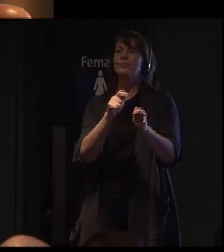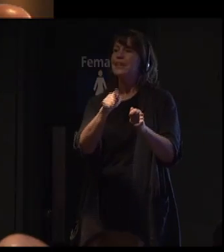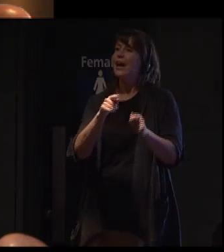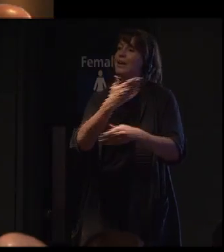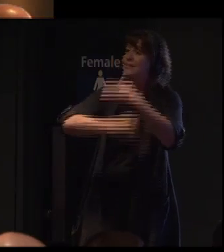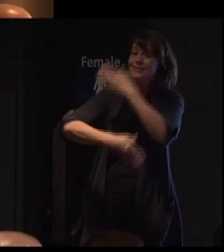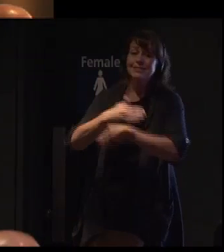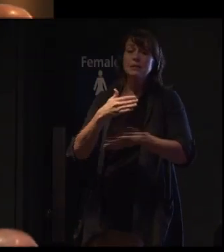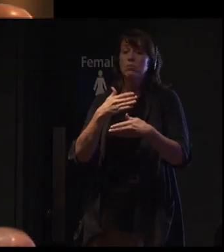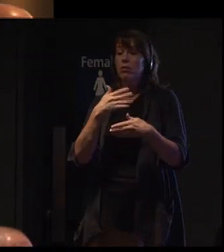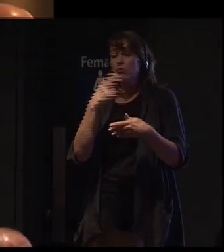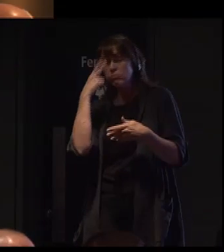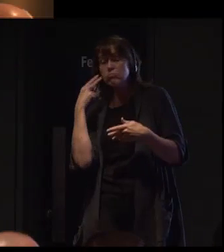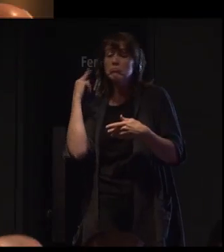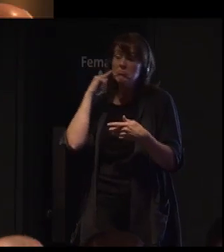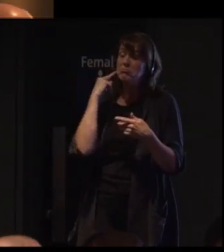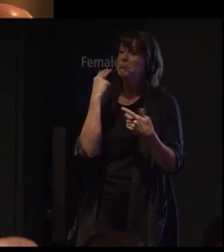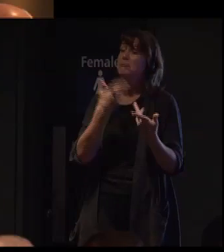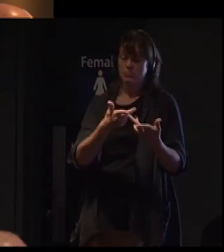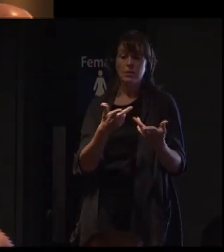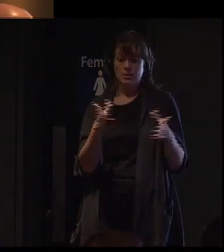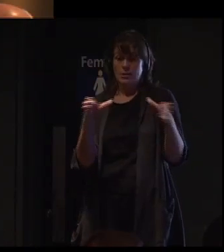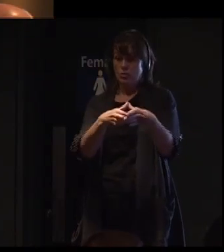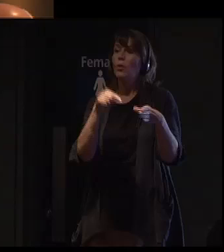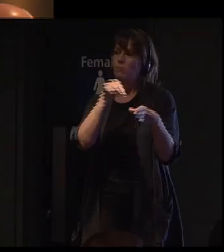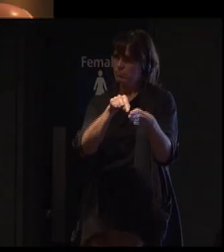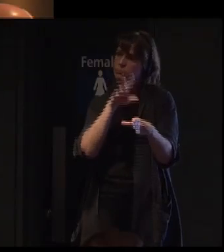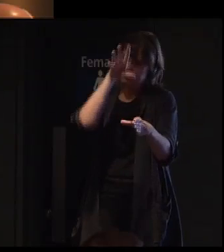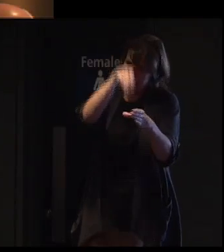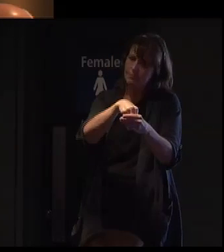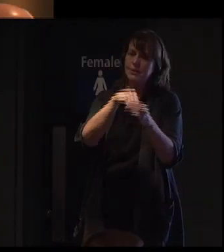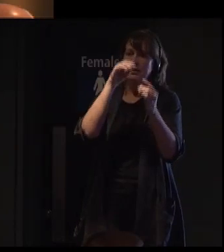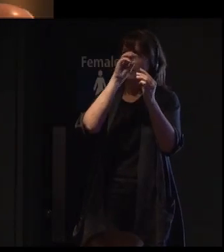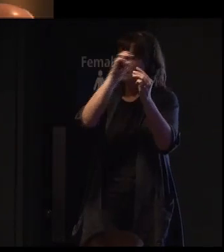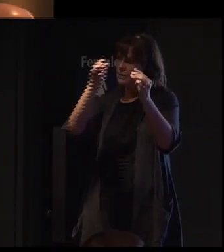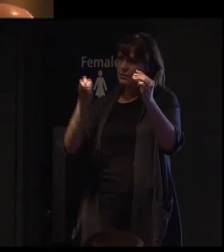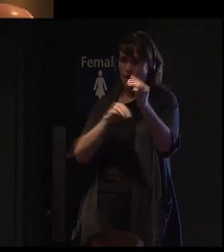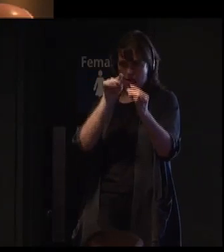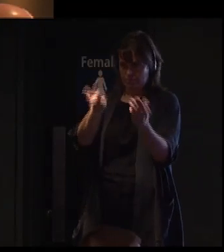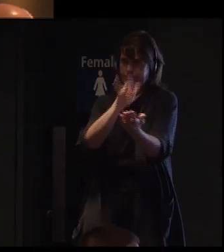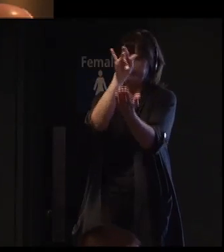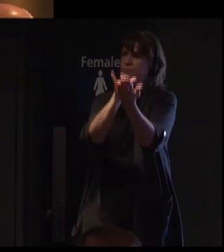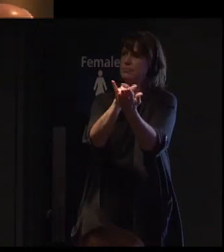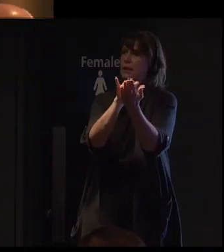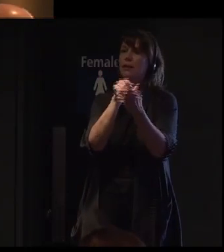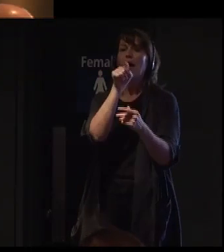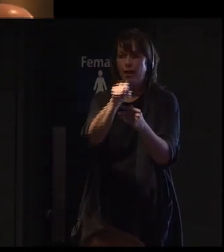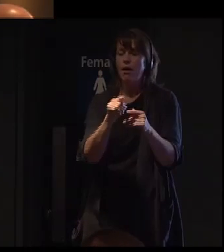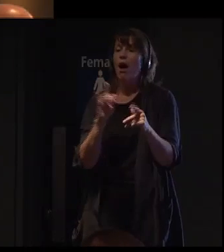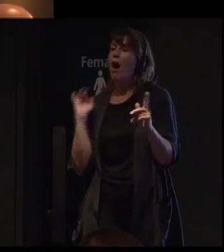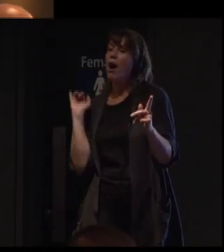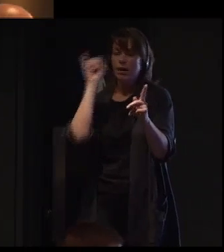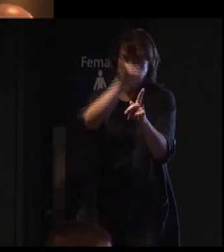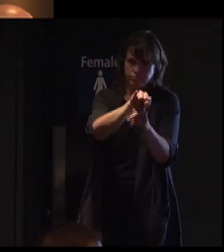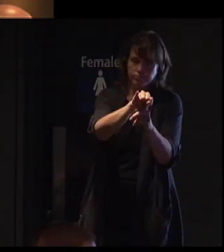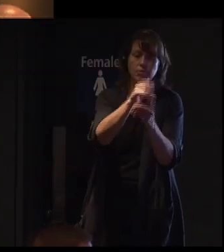groups as a key customer and putting them at the heart of the event cycle and making sure that they have a safe trip all the way